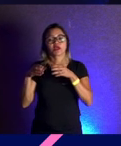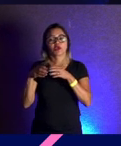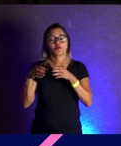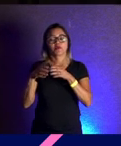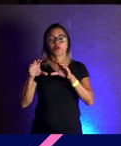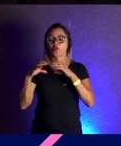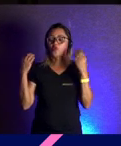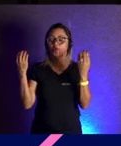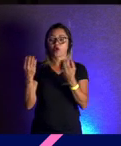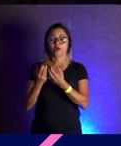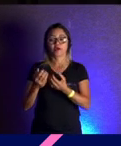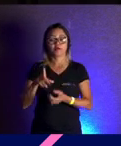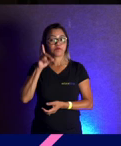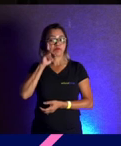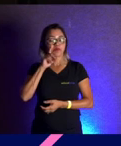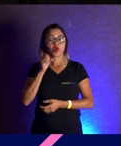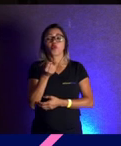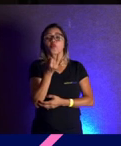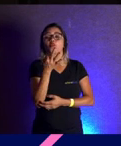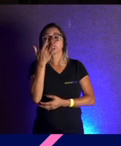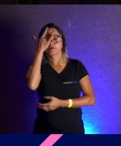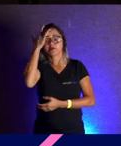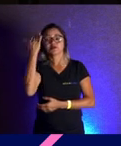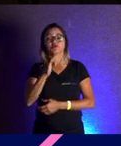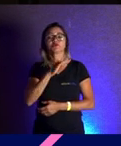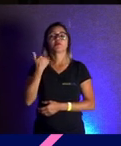to know how many people are suffering,